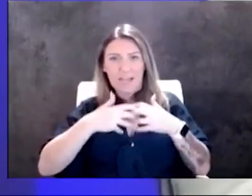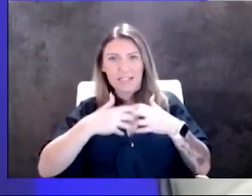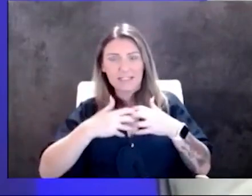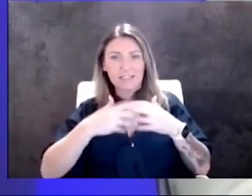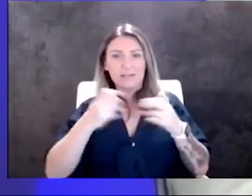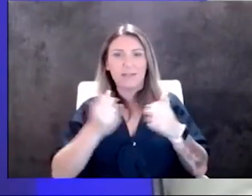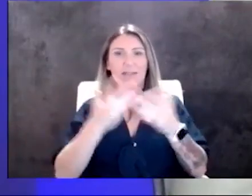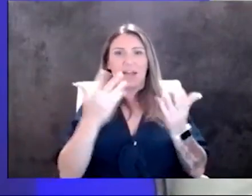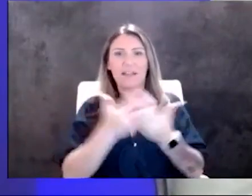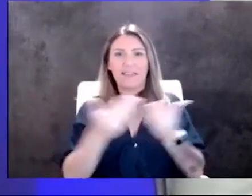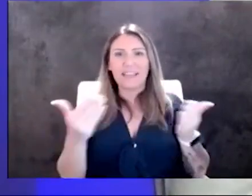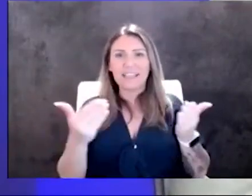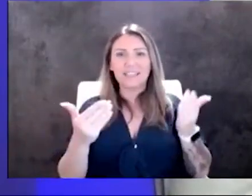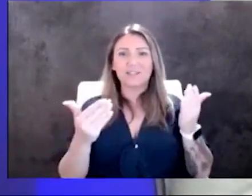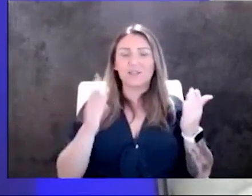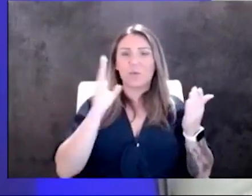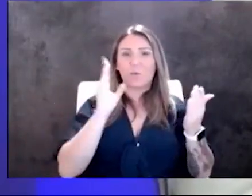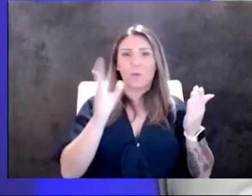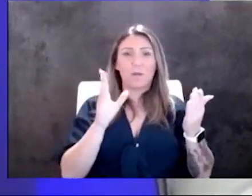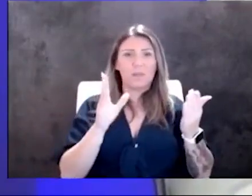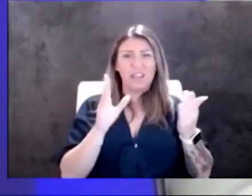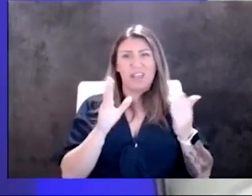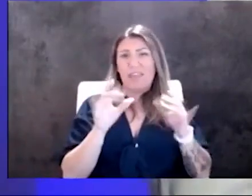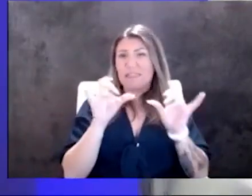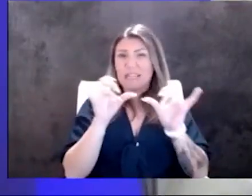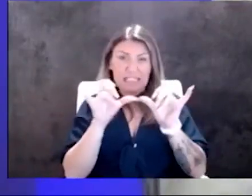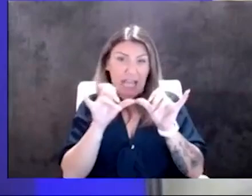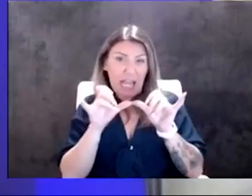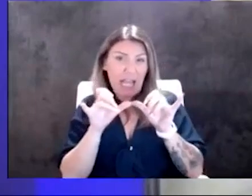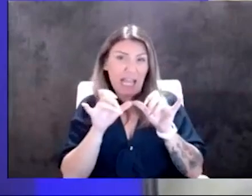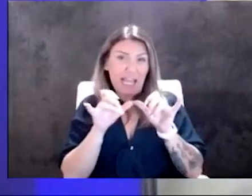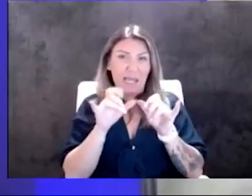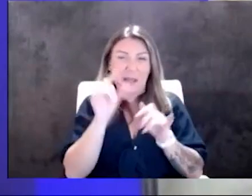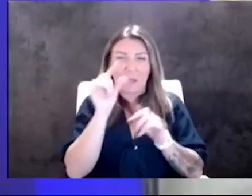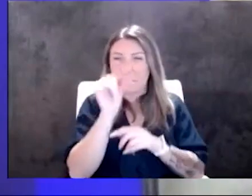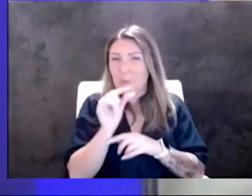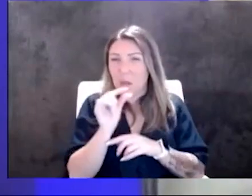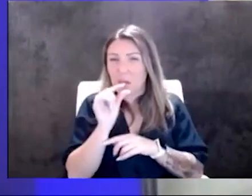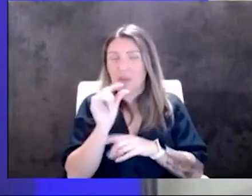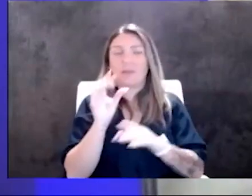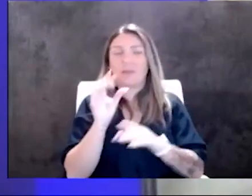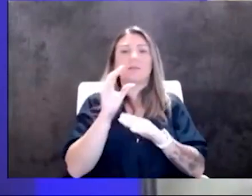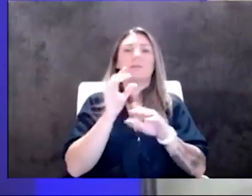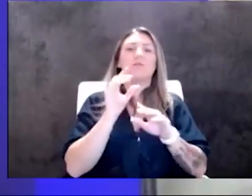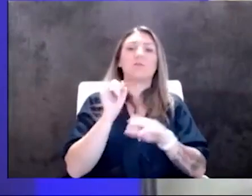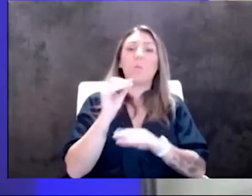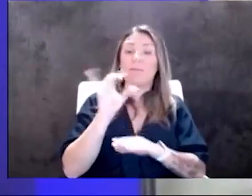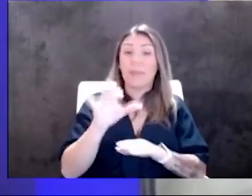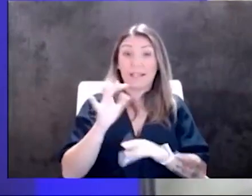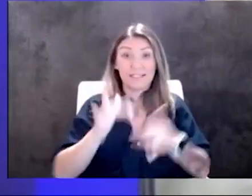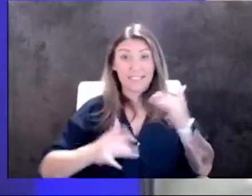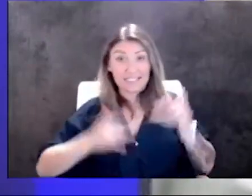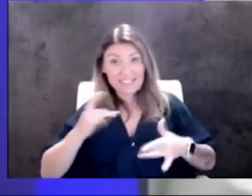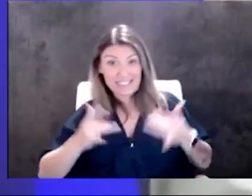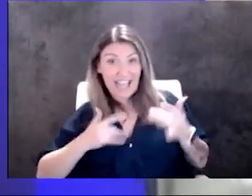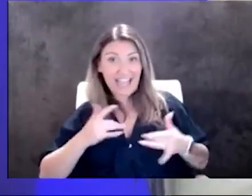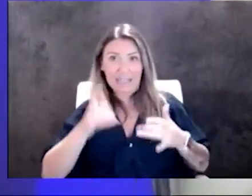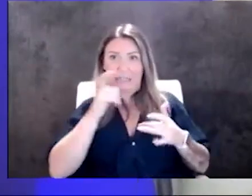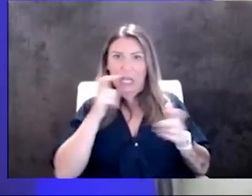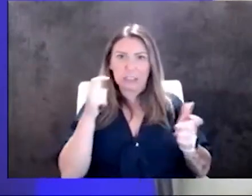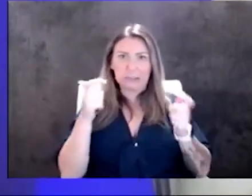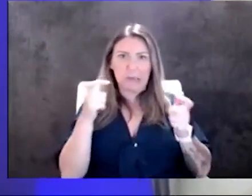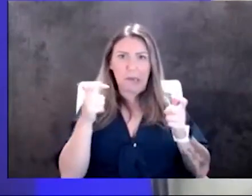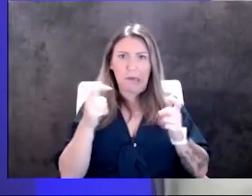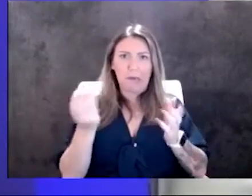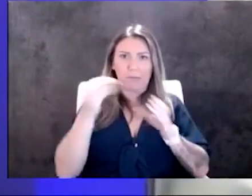of going to be, really the size of, have a very low footprint. So I think that's going to be exciting. I think there's also things where, there's going to be